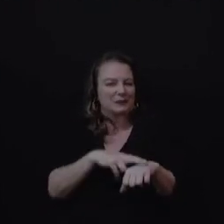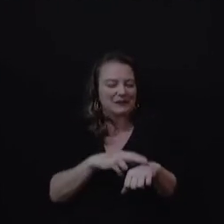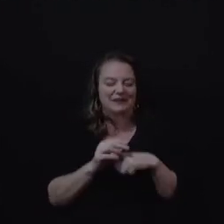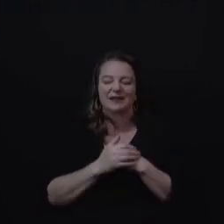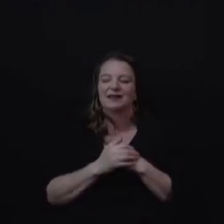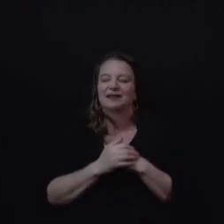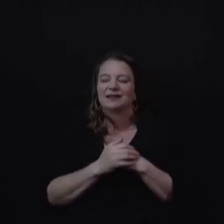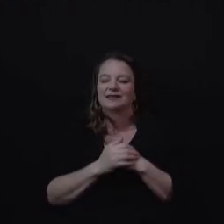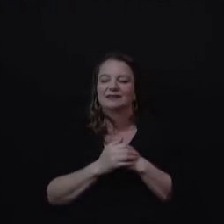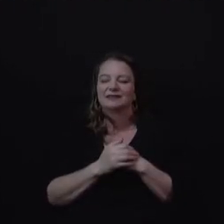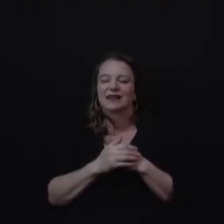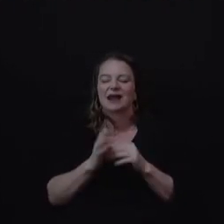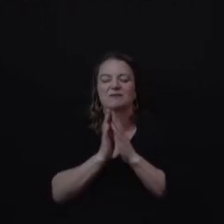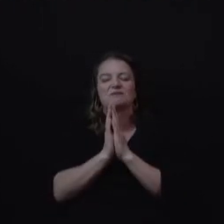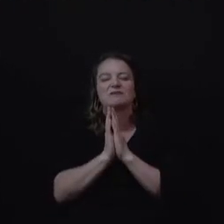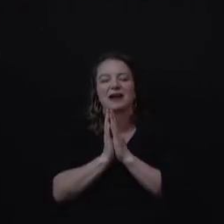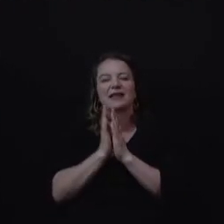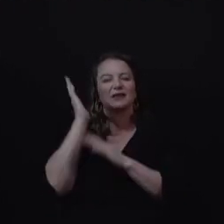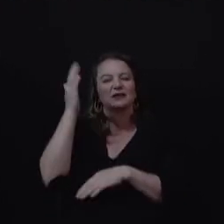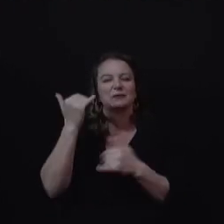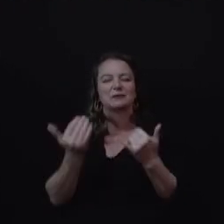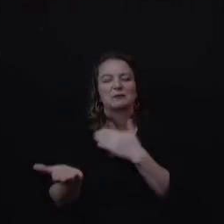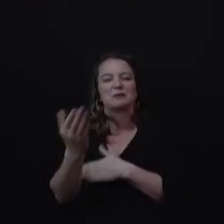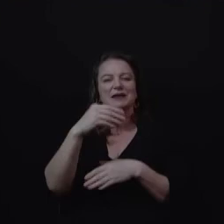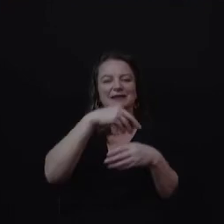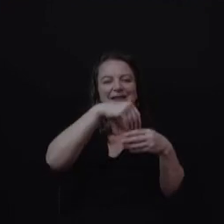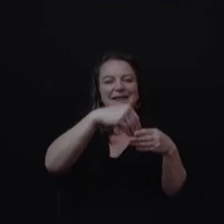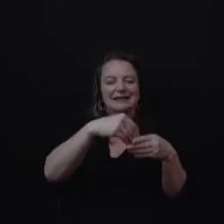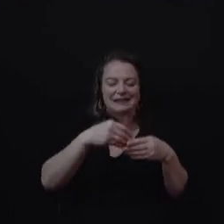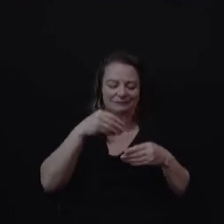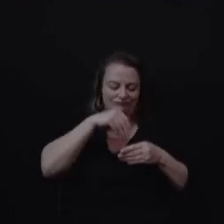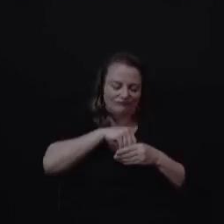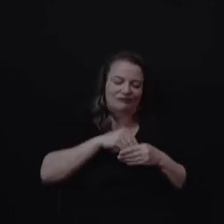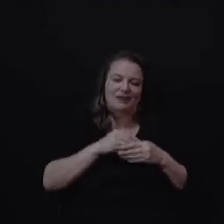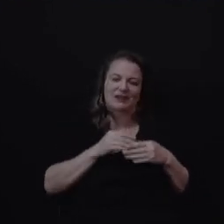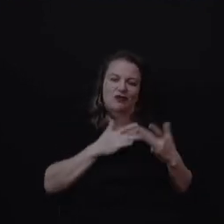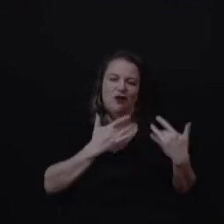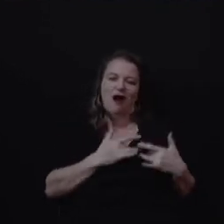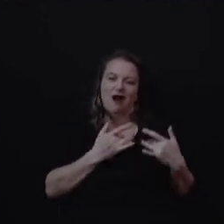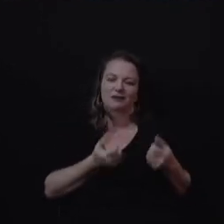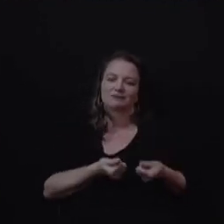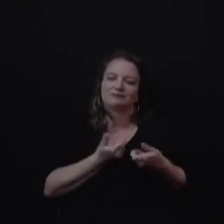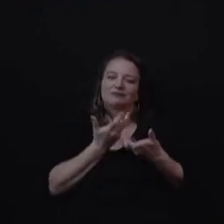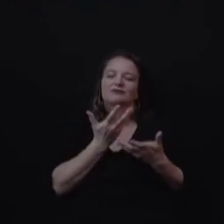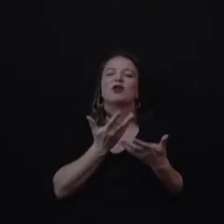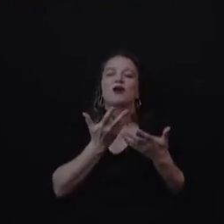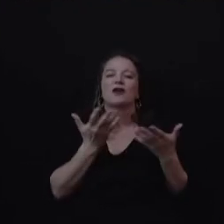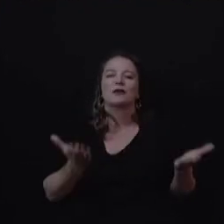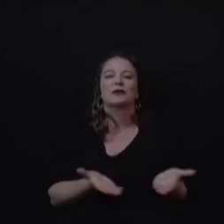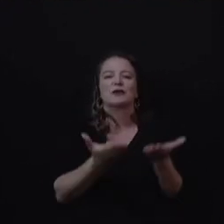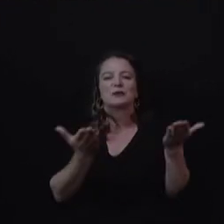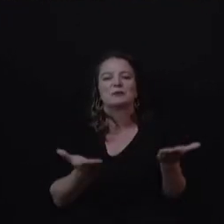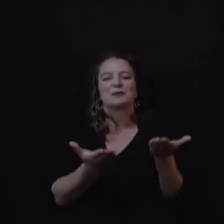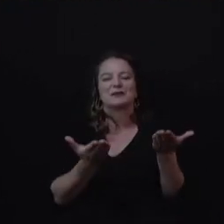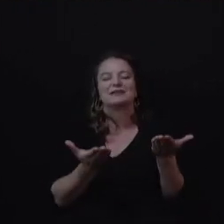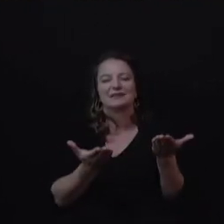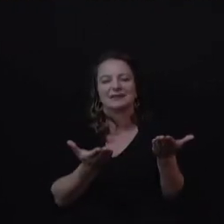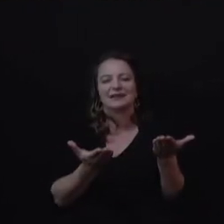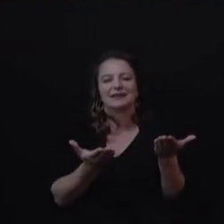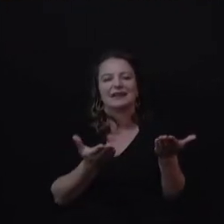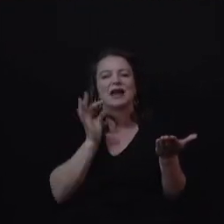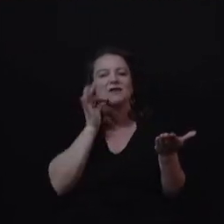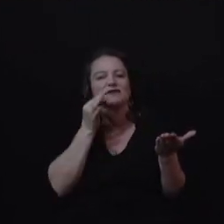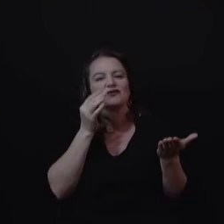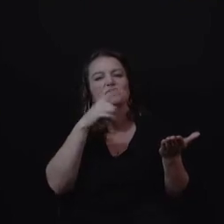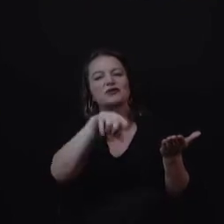a seed planted into your hearts, that it will bring encouragement, and that it will bring fruit that not only you will enjoy,